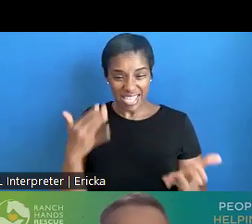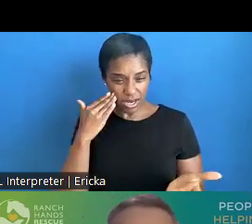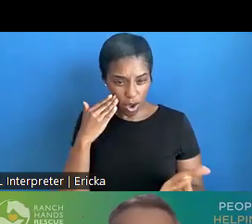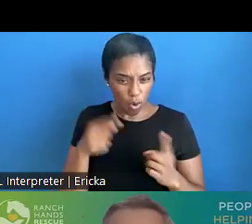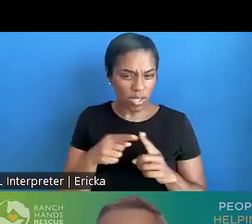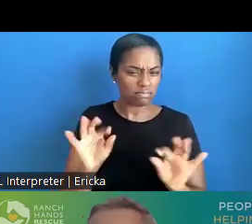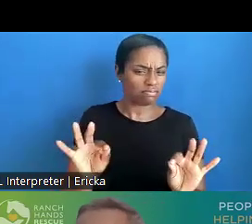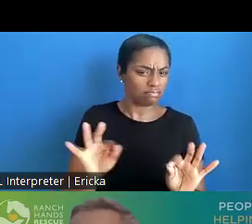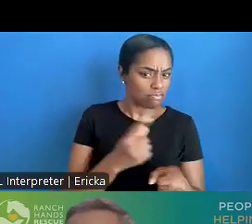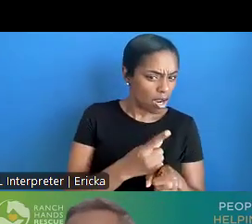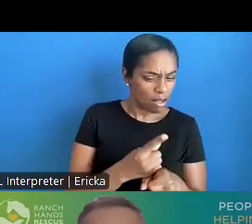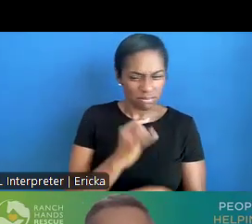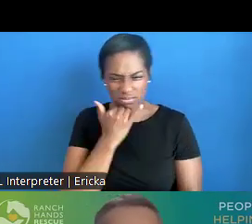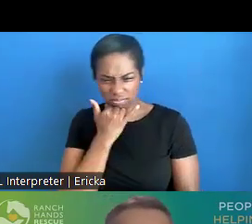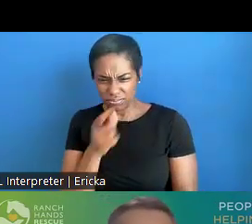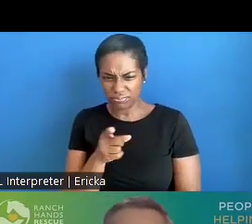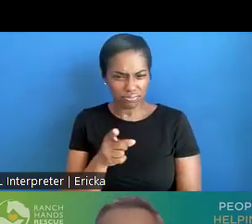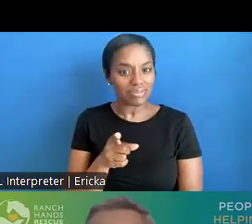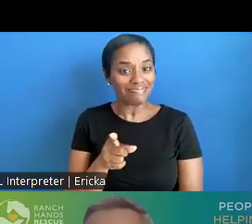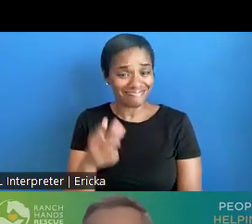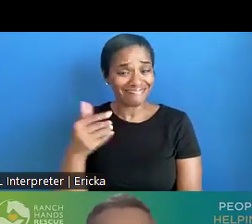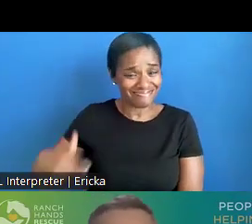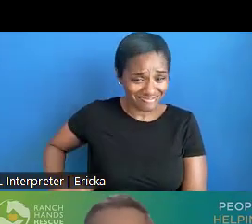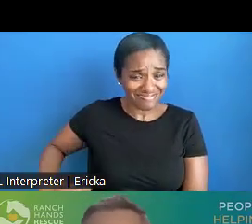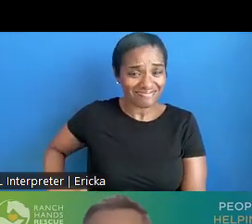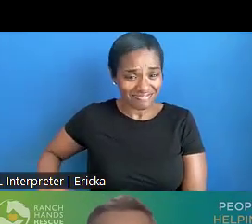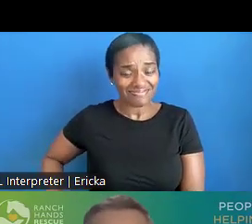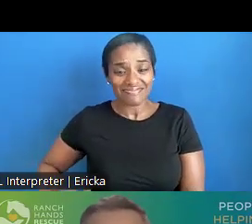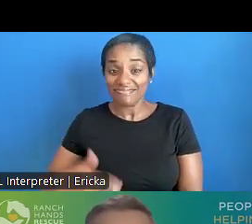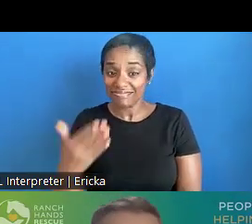things are wrong, when something's a little off, when somebody's not, quite